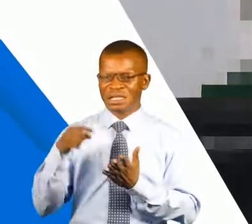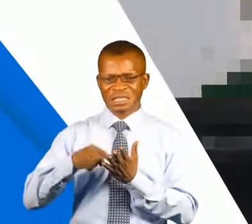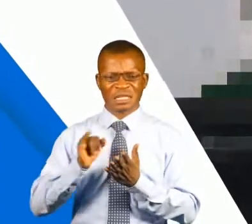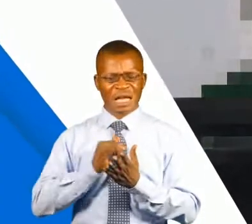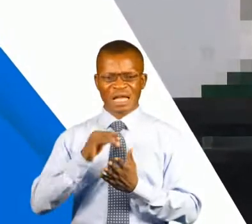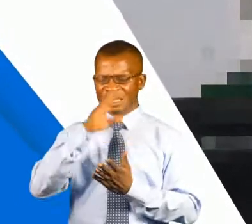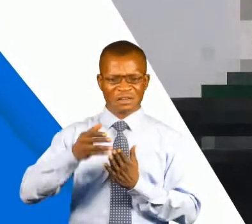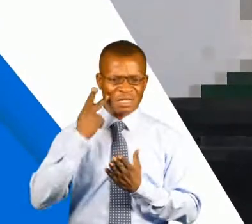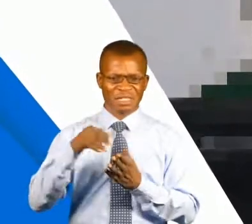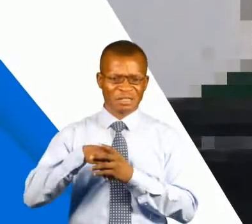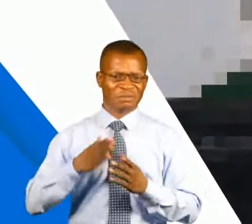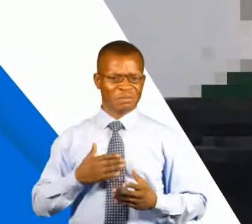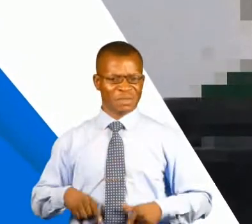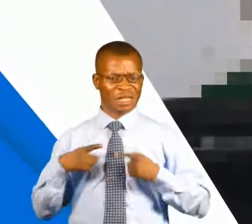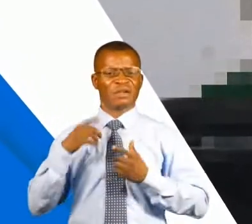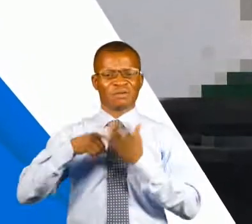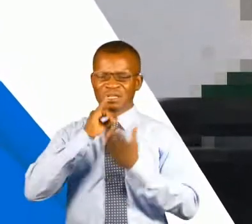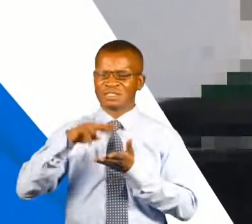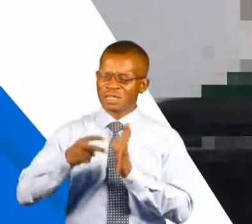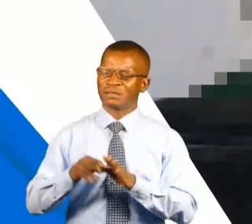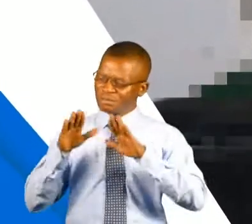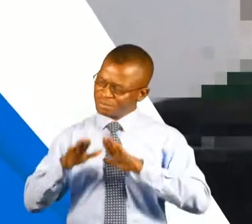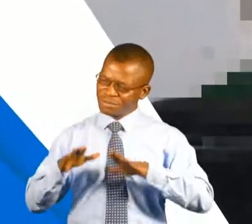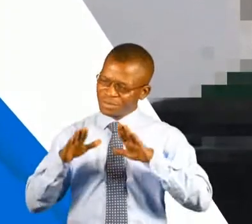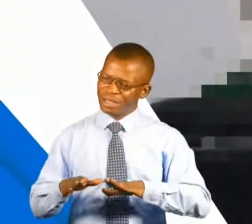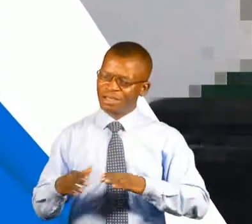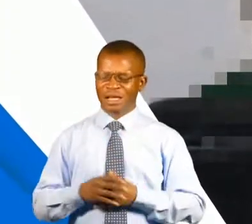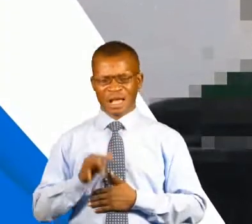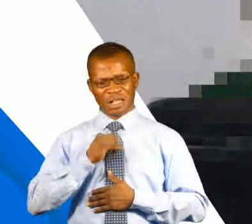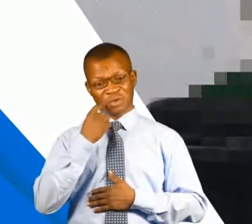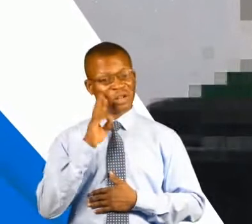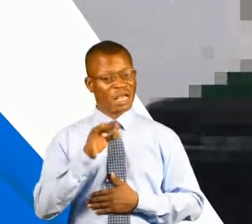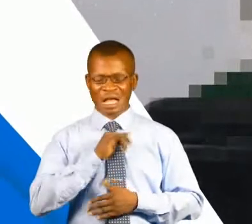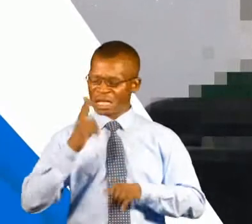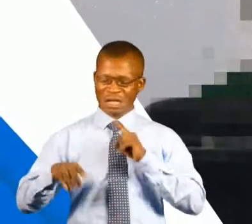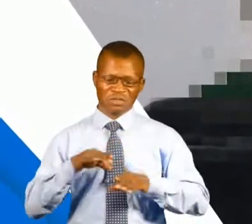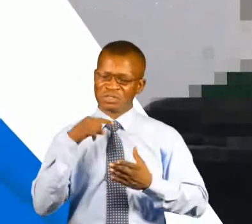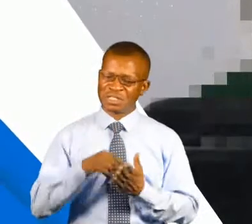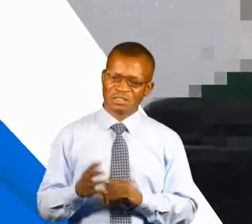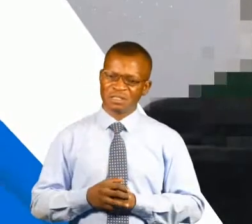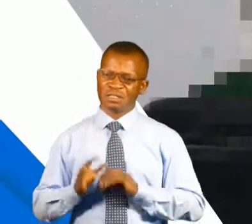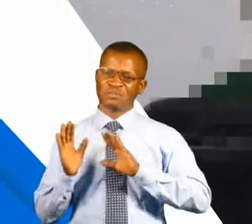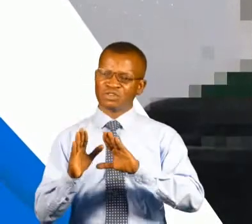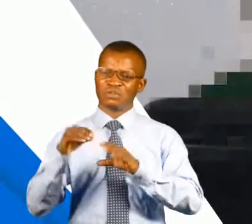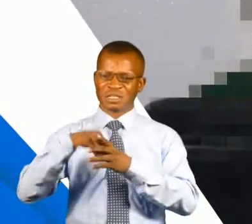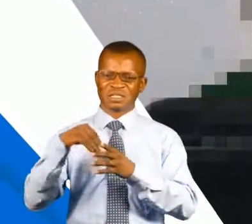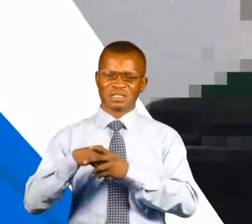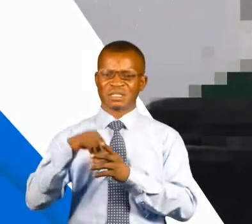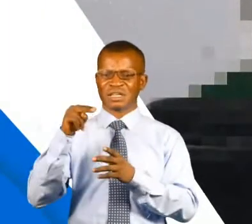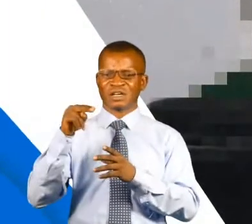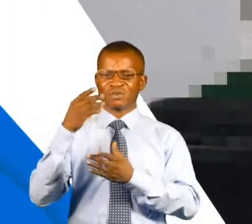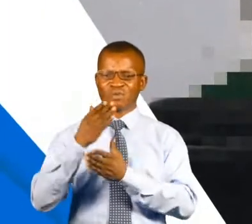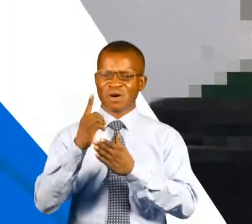thing I've never seen in my life. What is the meaning of this? Say, I should calm down. I say, I can't do this. They put me inside